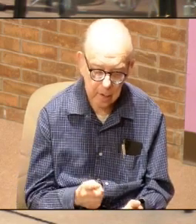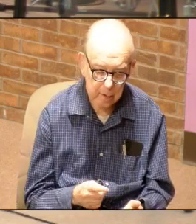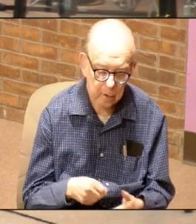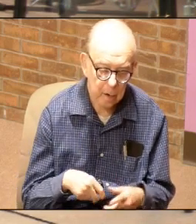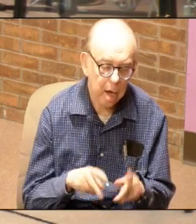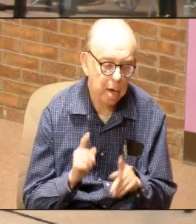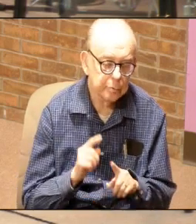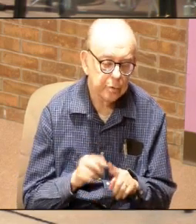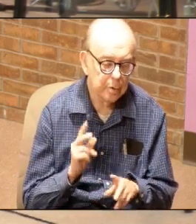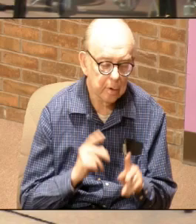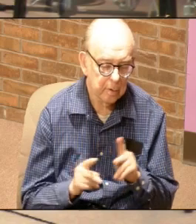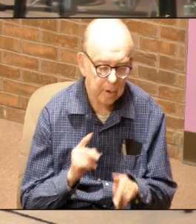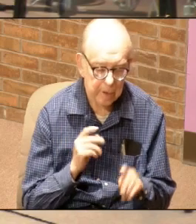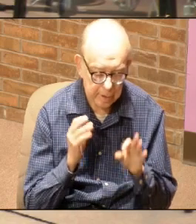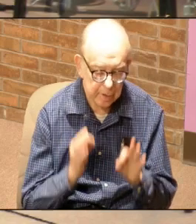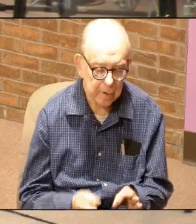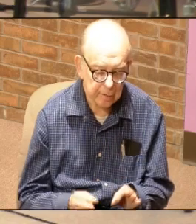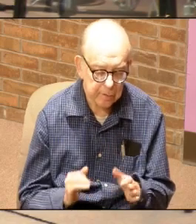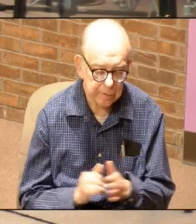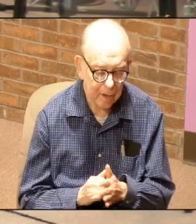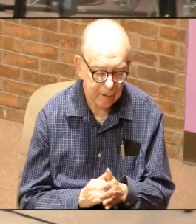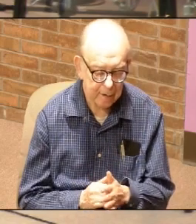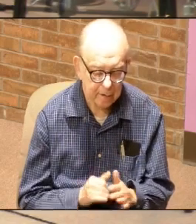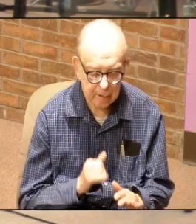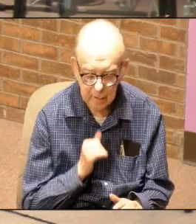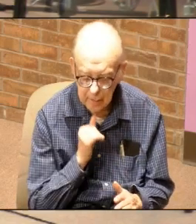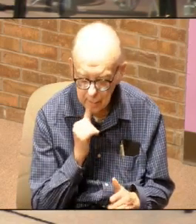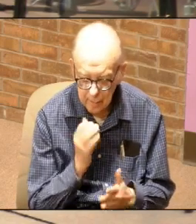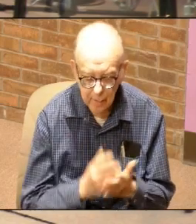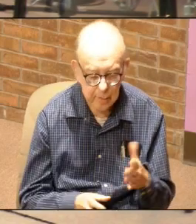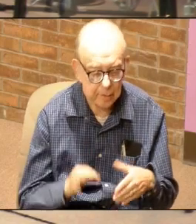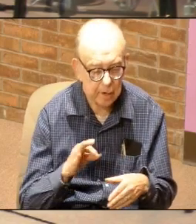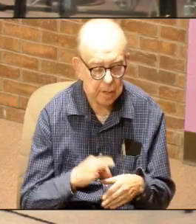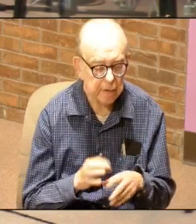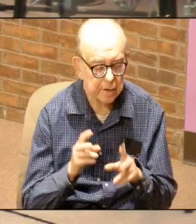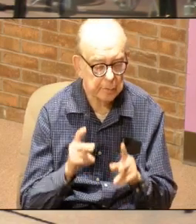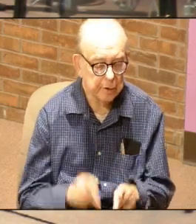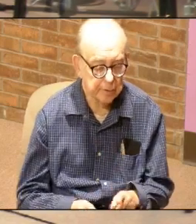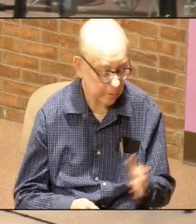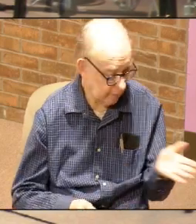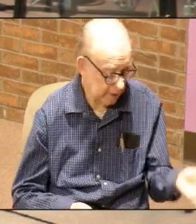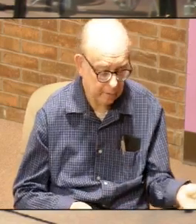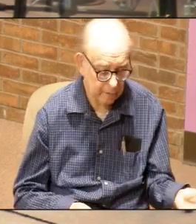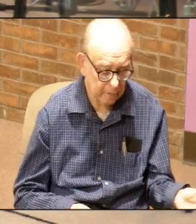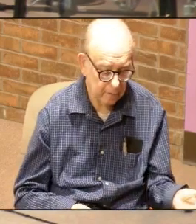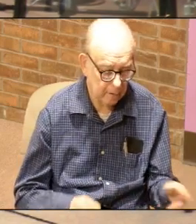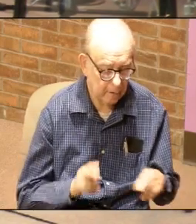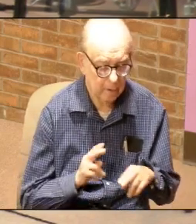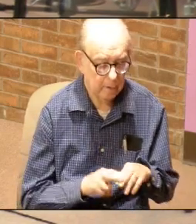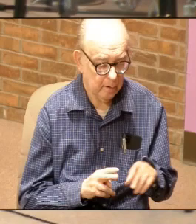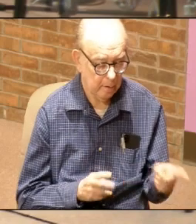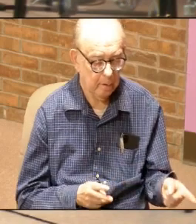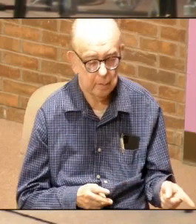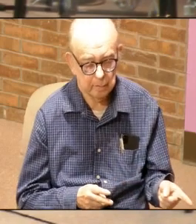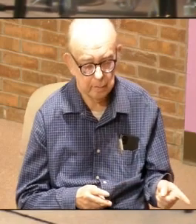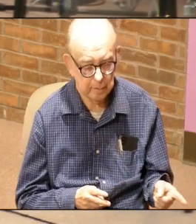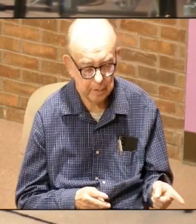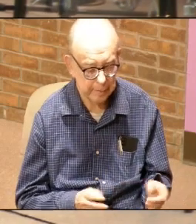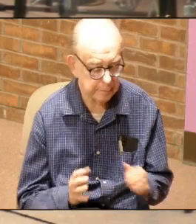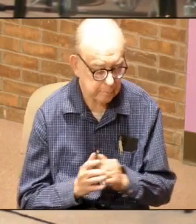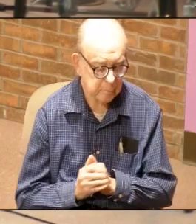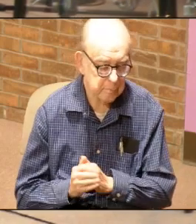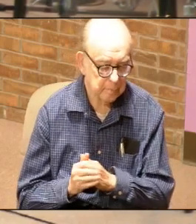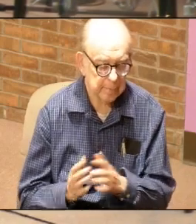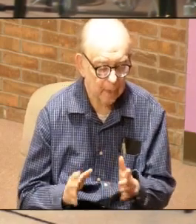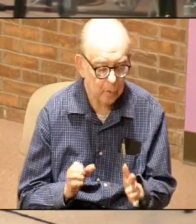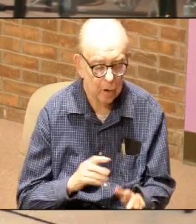the people to decide this, not some elected official over here sitting in